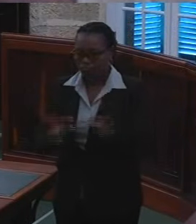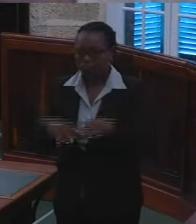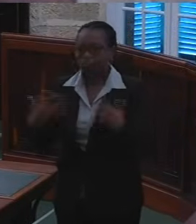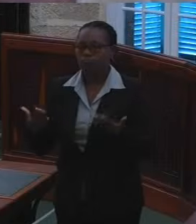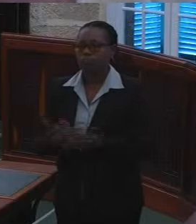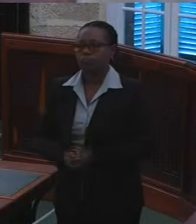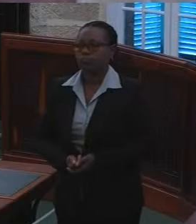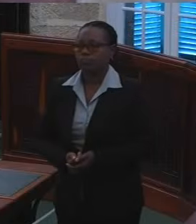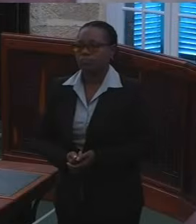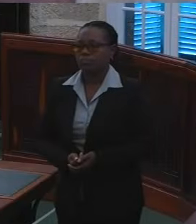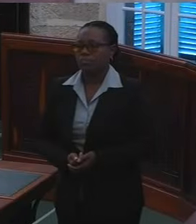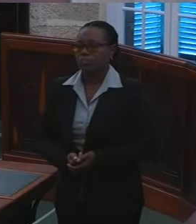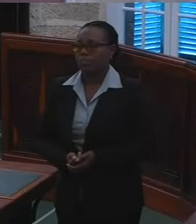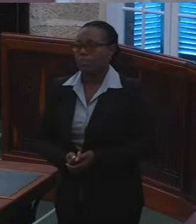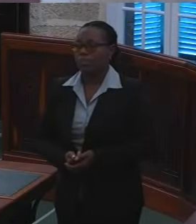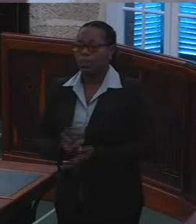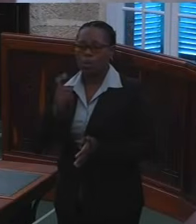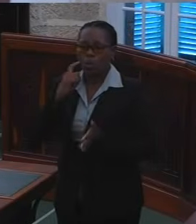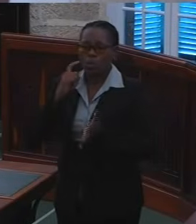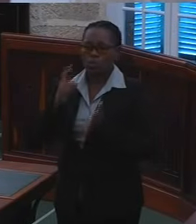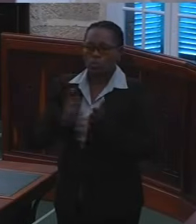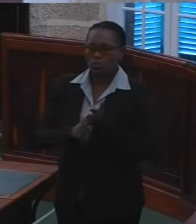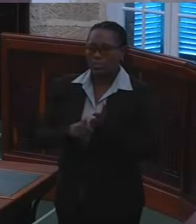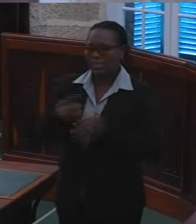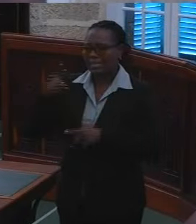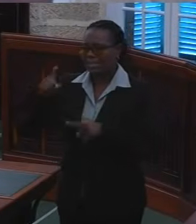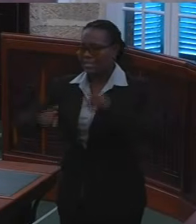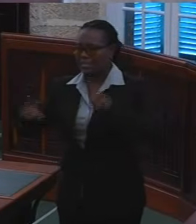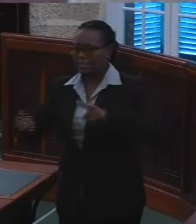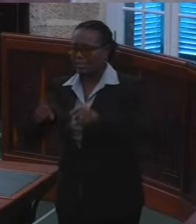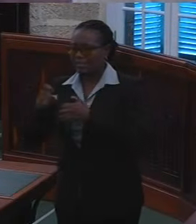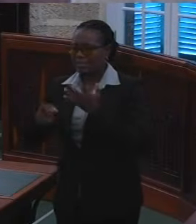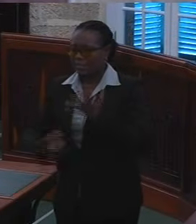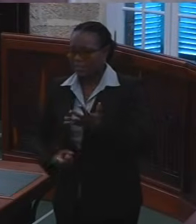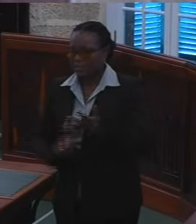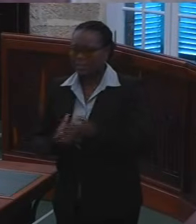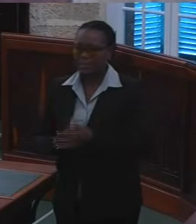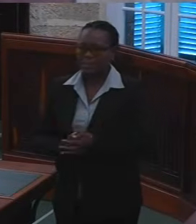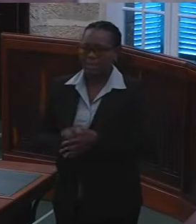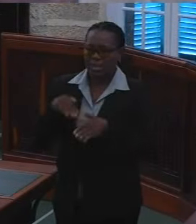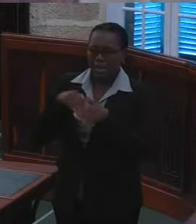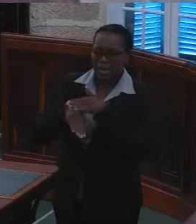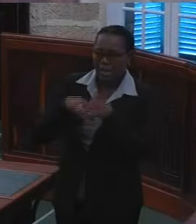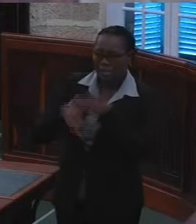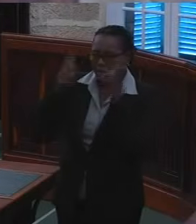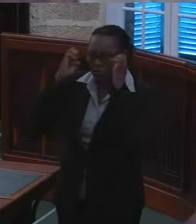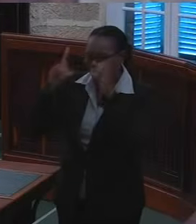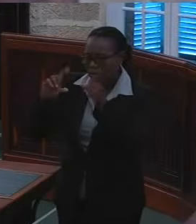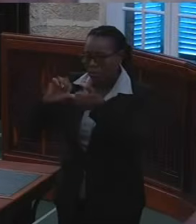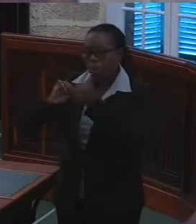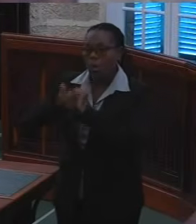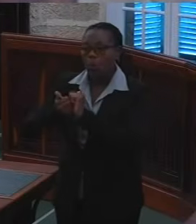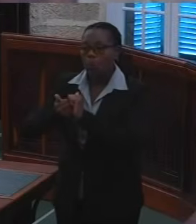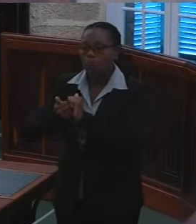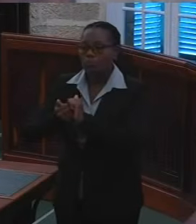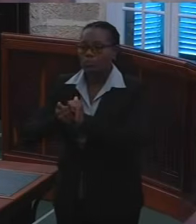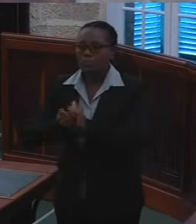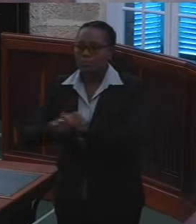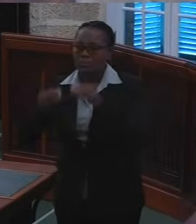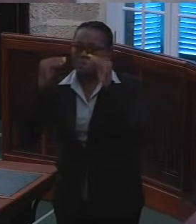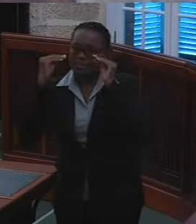process, recognition of the multidimensional needs, the access to information through education and training, prevention